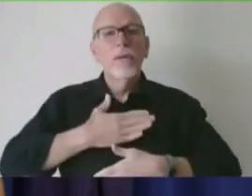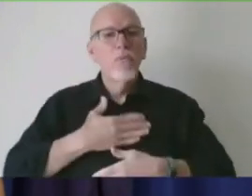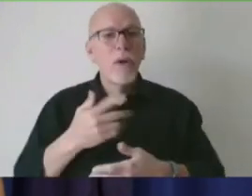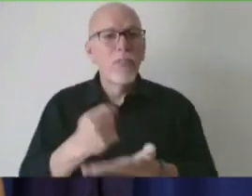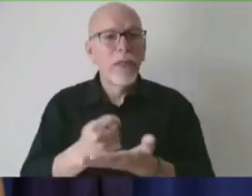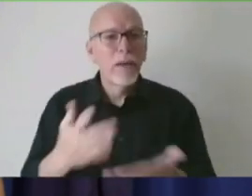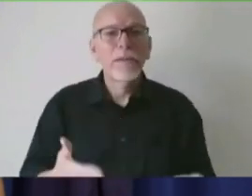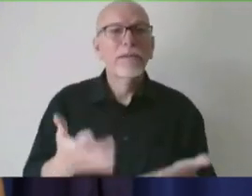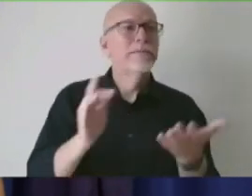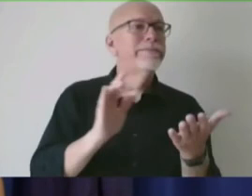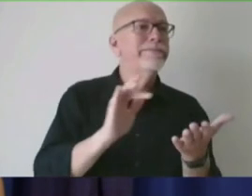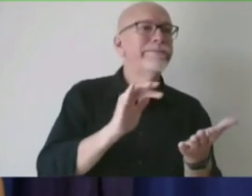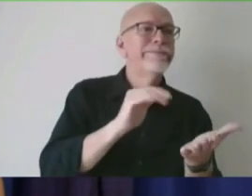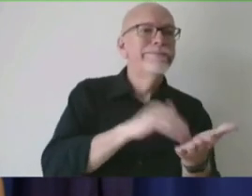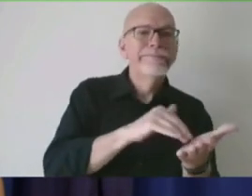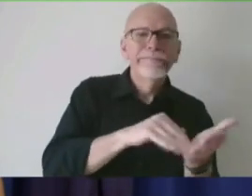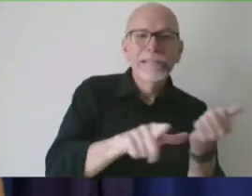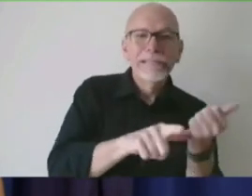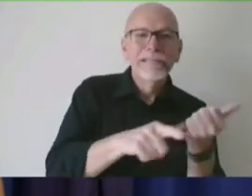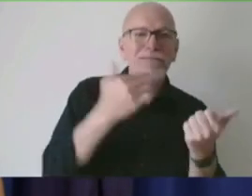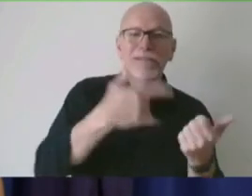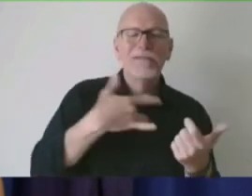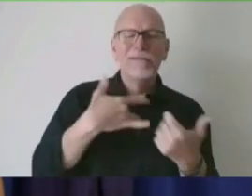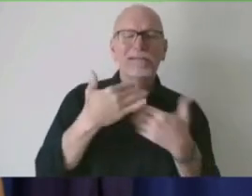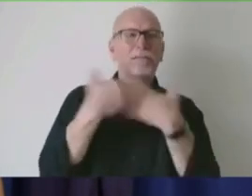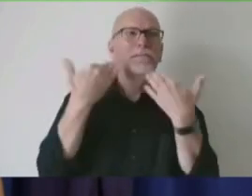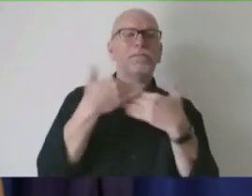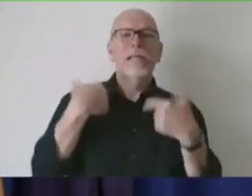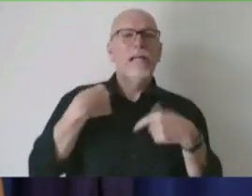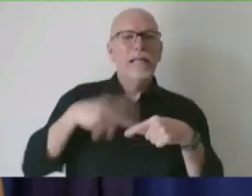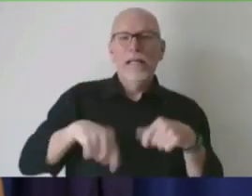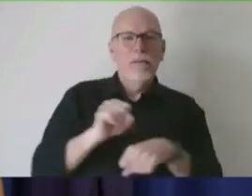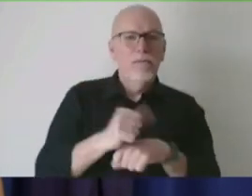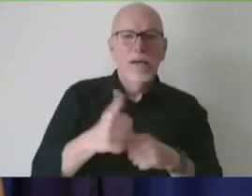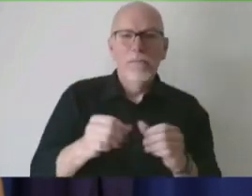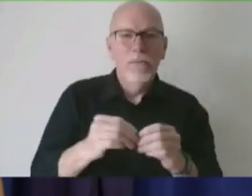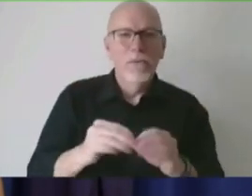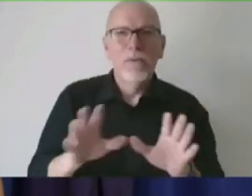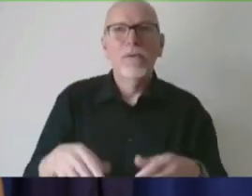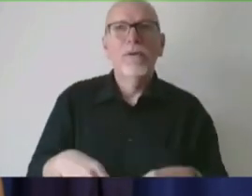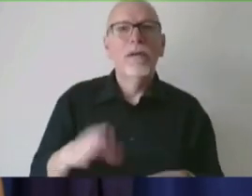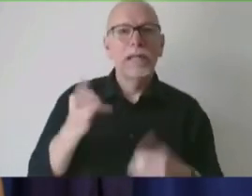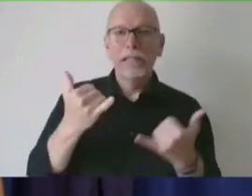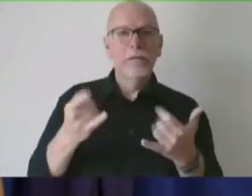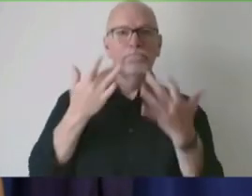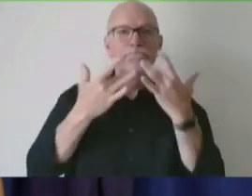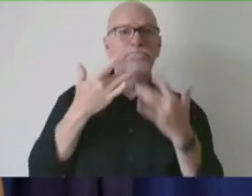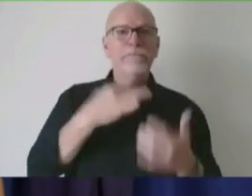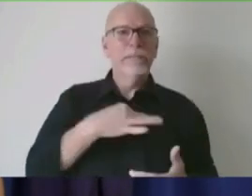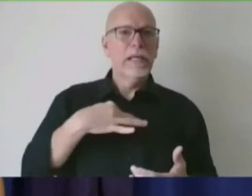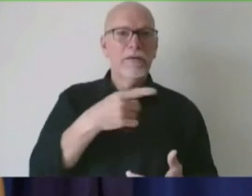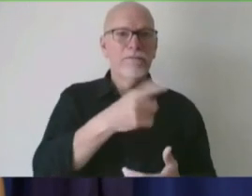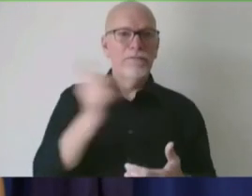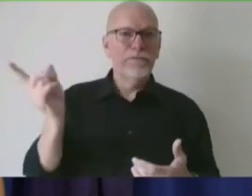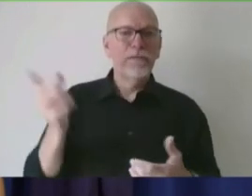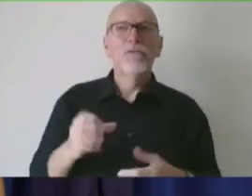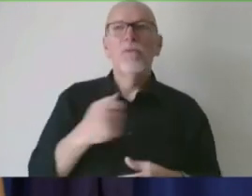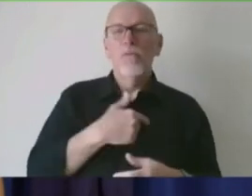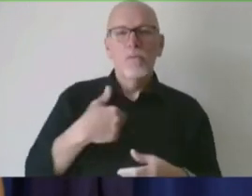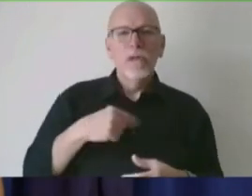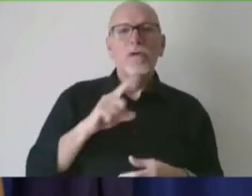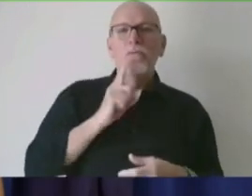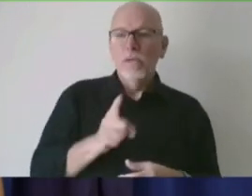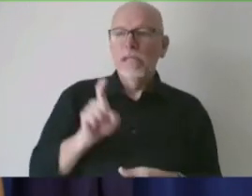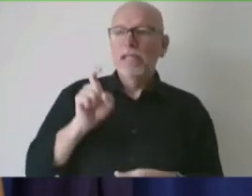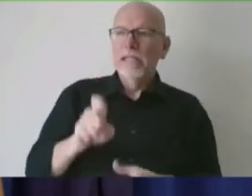medical assistants because they've just said, I can't do this anymore. And they're short-staffed. So we really need to help